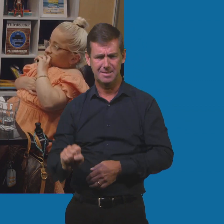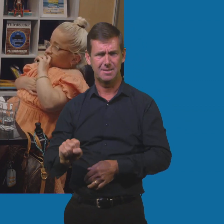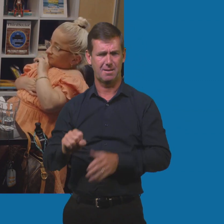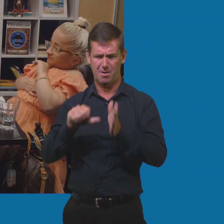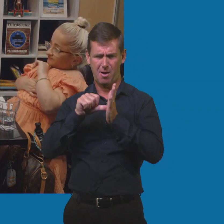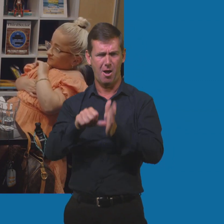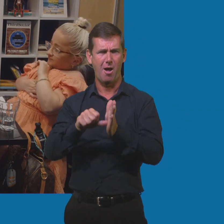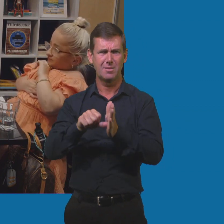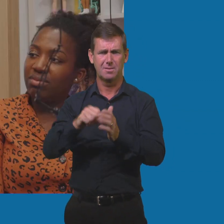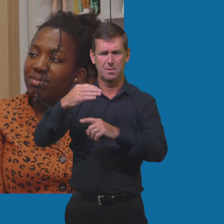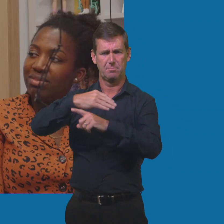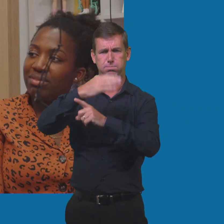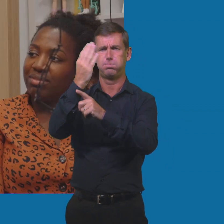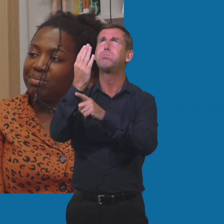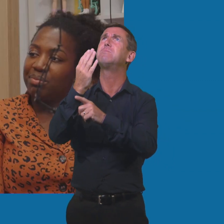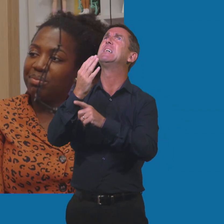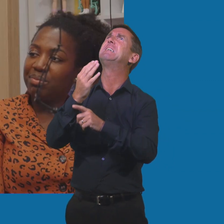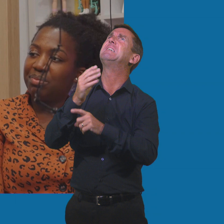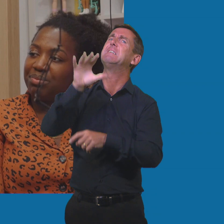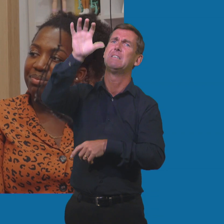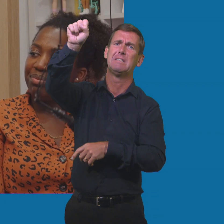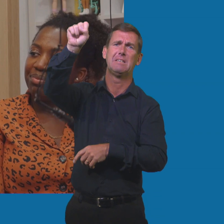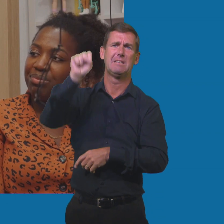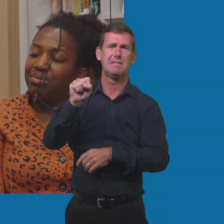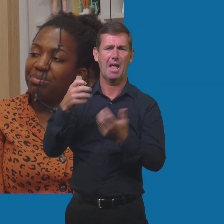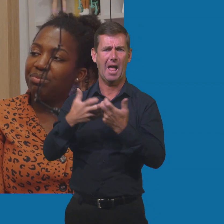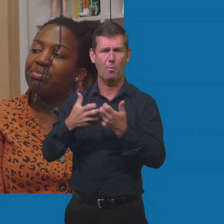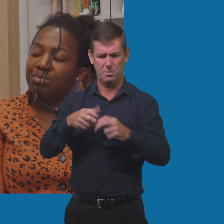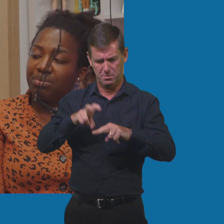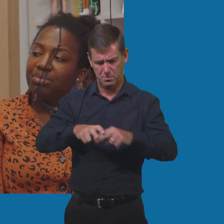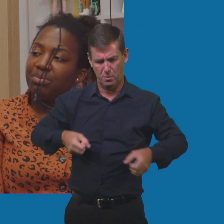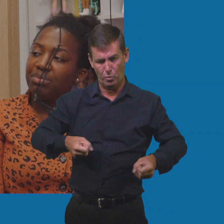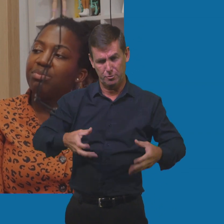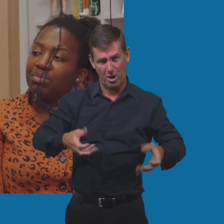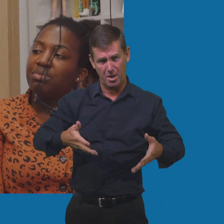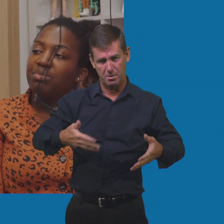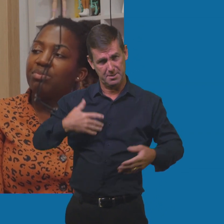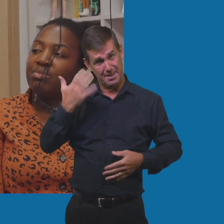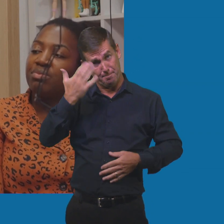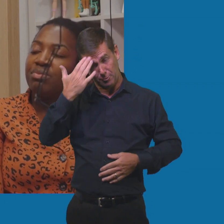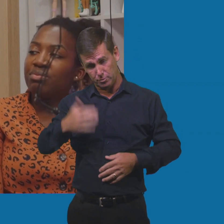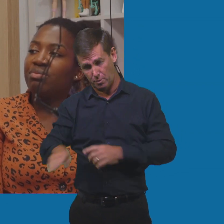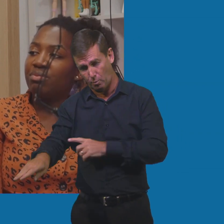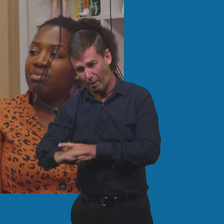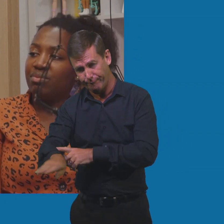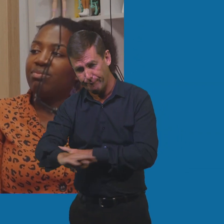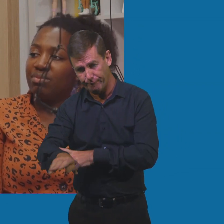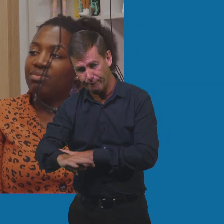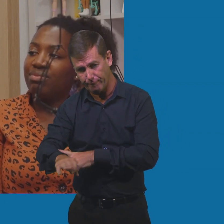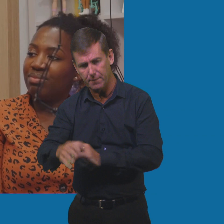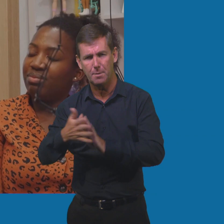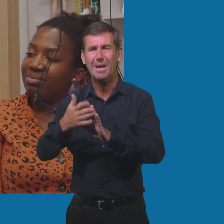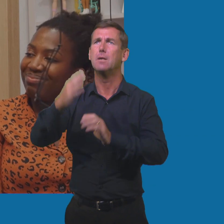has. So it's quite nice then just to be able to, again, just wave under the car and have the boot close itself, and you can be on your merry